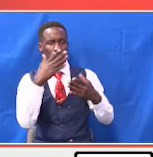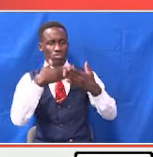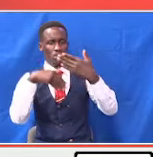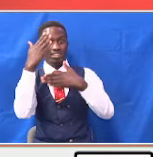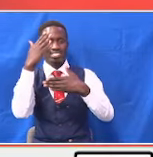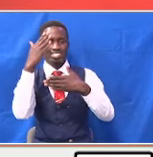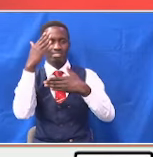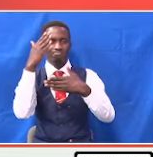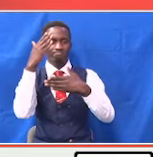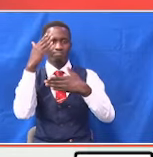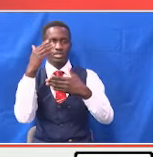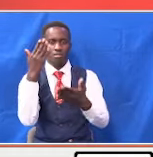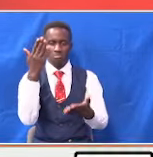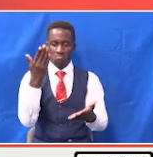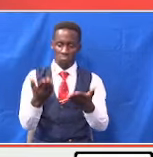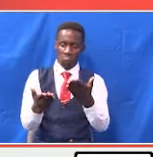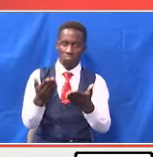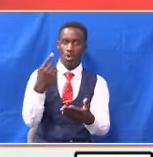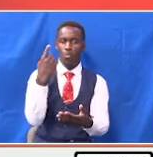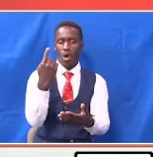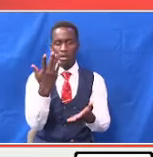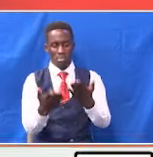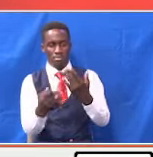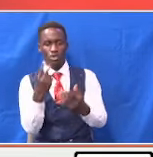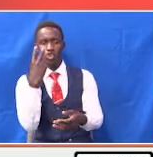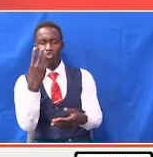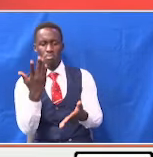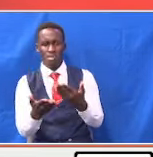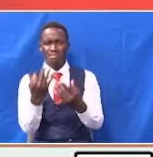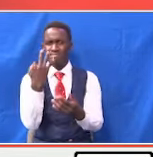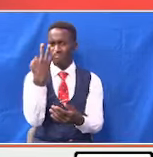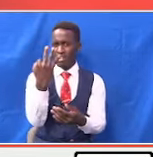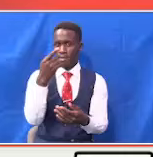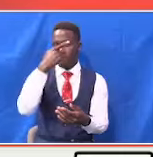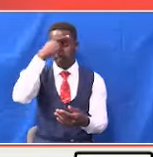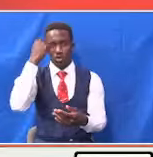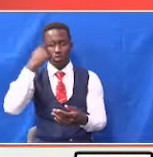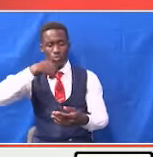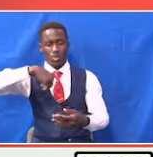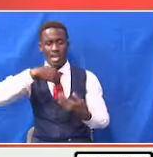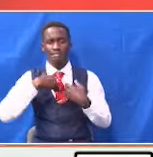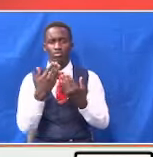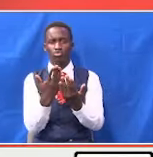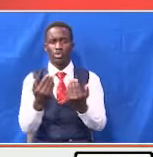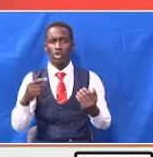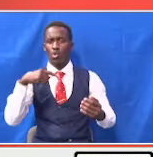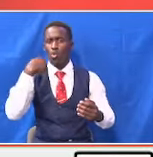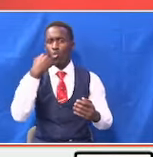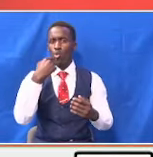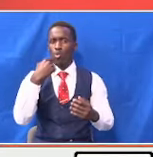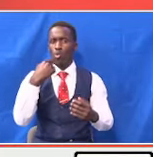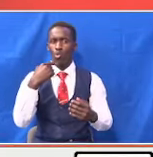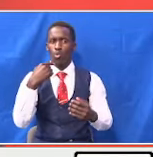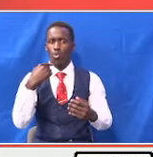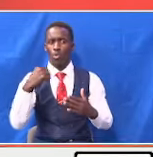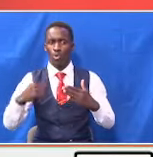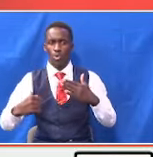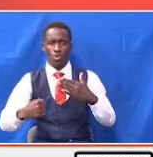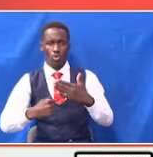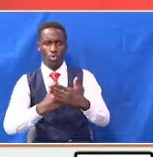universities, whether it is one, whether it's two, whether it's three, because we have kids that are coming and